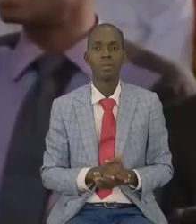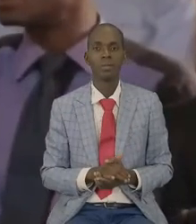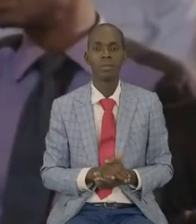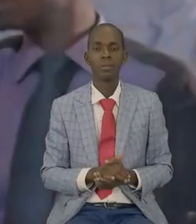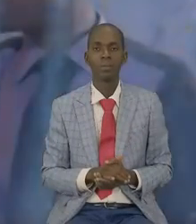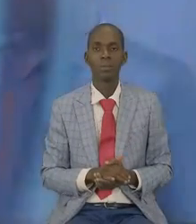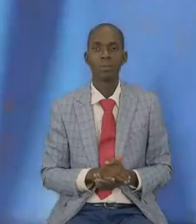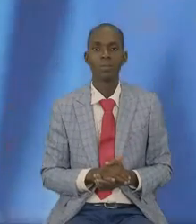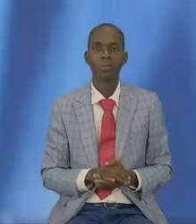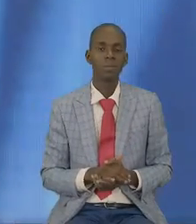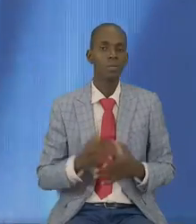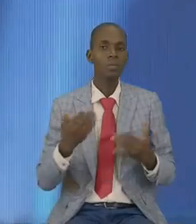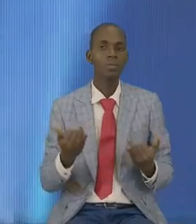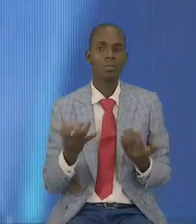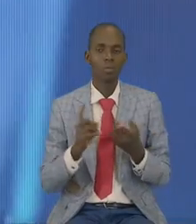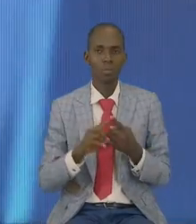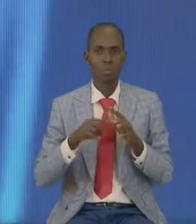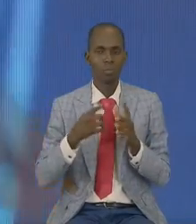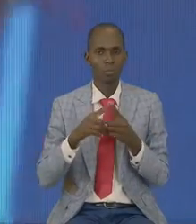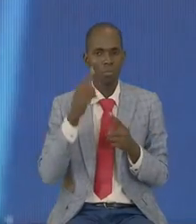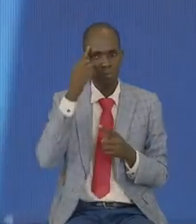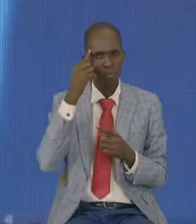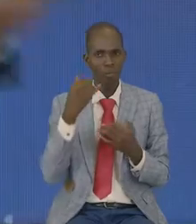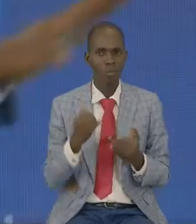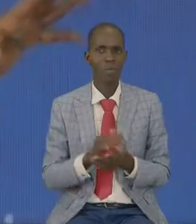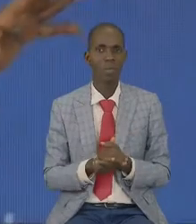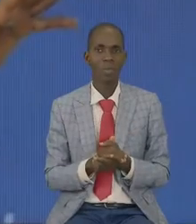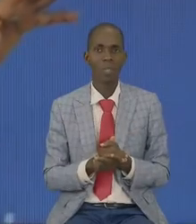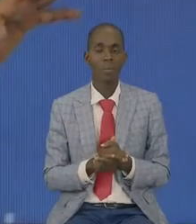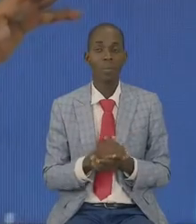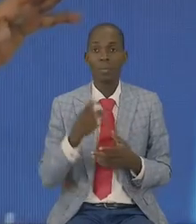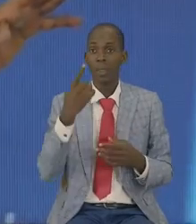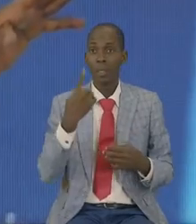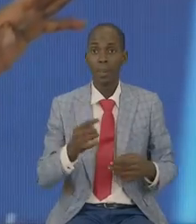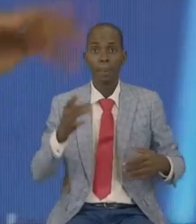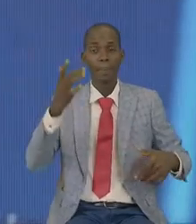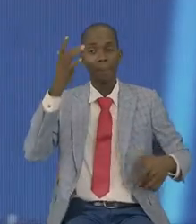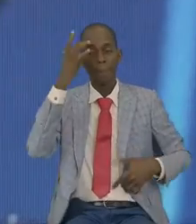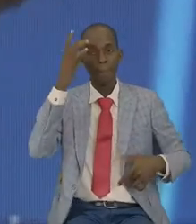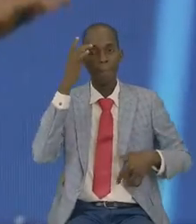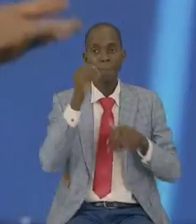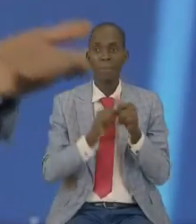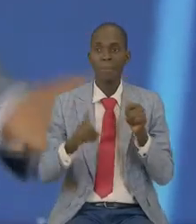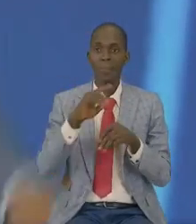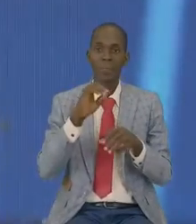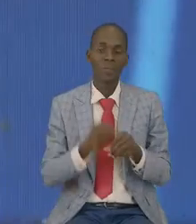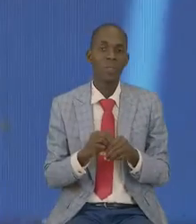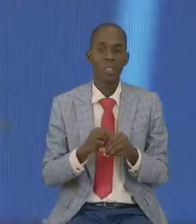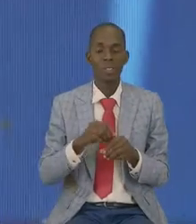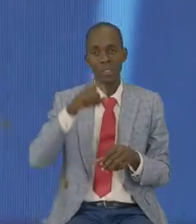To begin to think now. The diseases all over Egypt in our